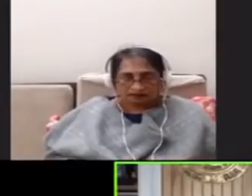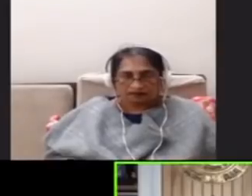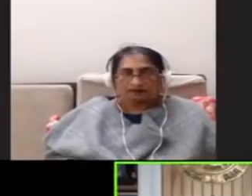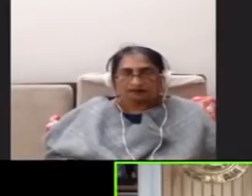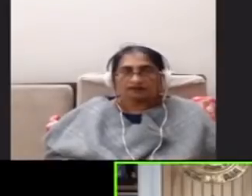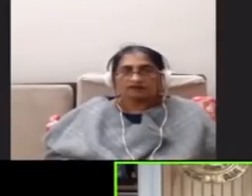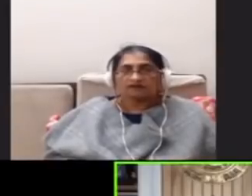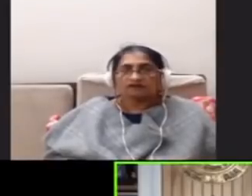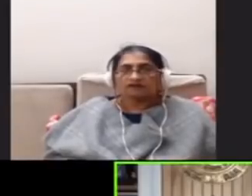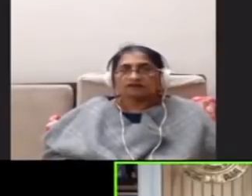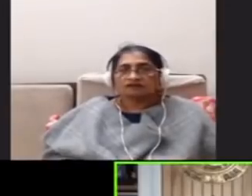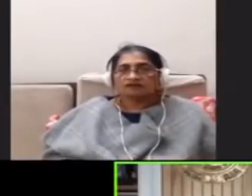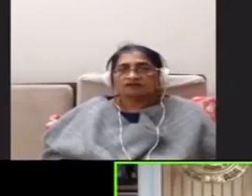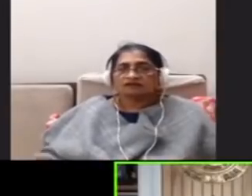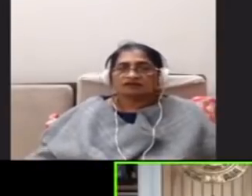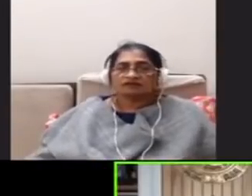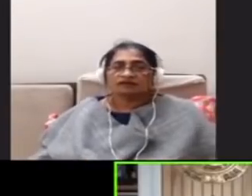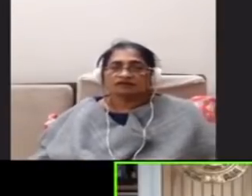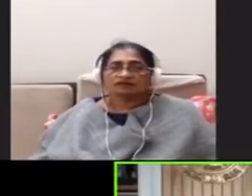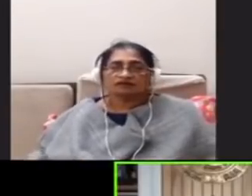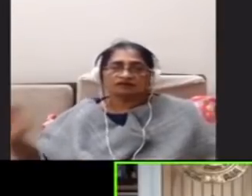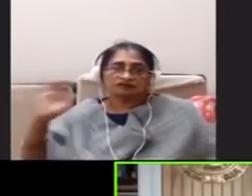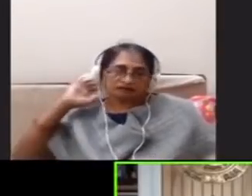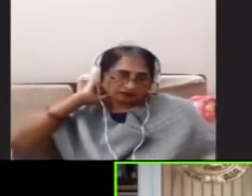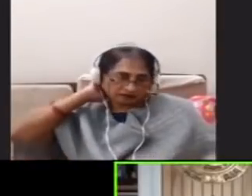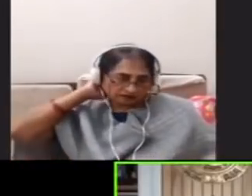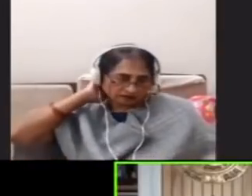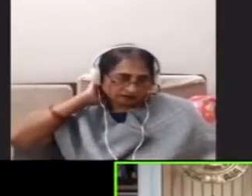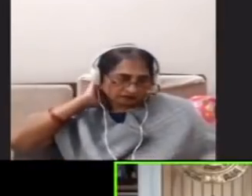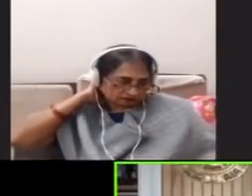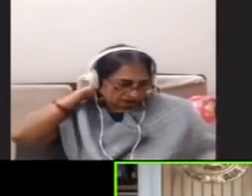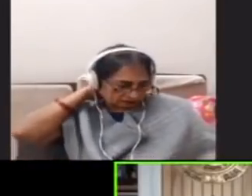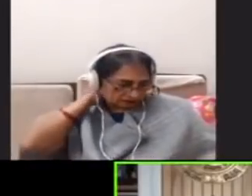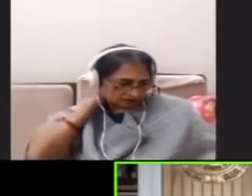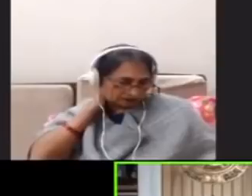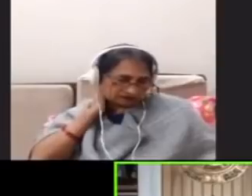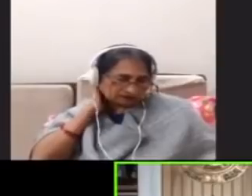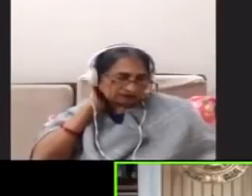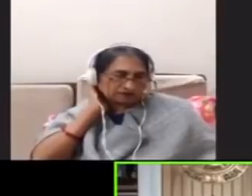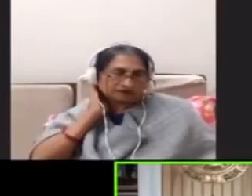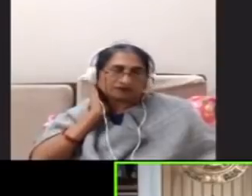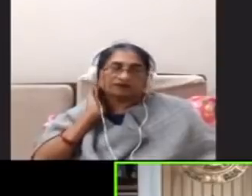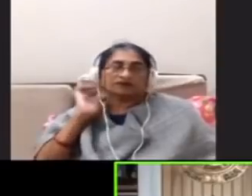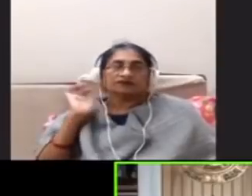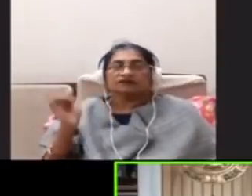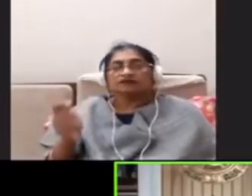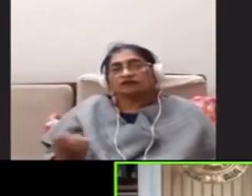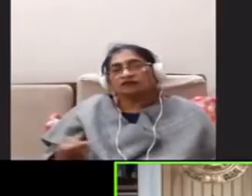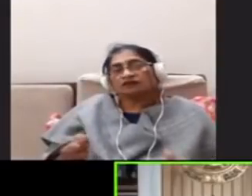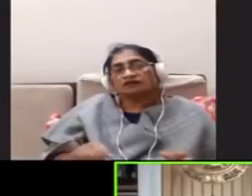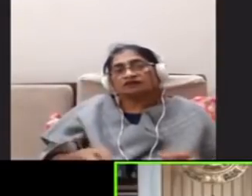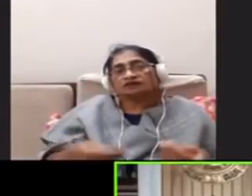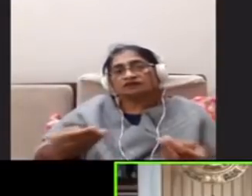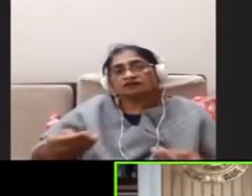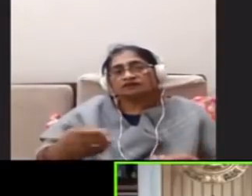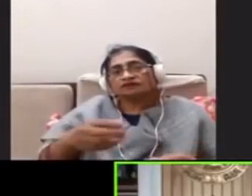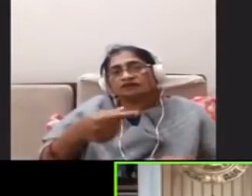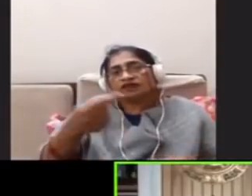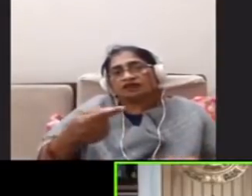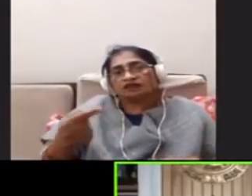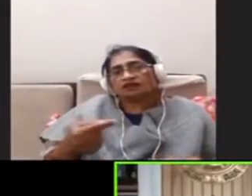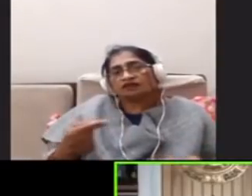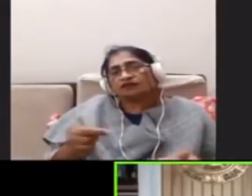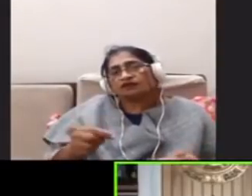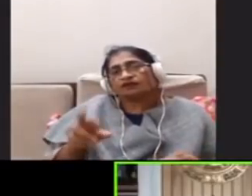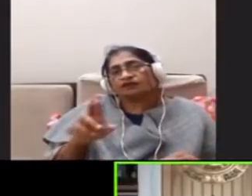be accomplished in this space of arts. And I'm very happy that they've taken the route of